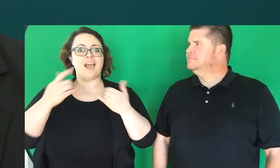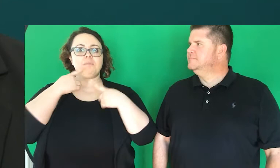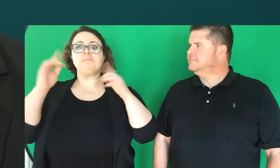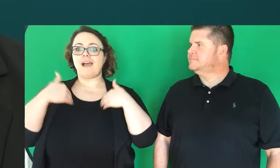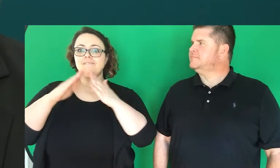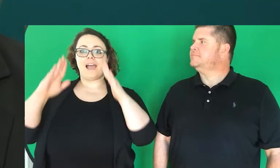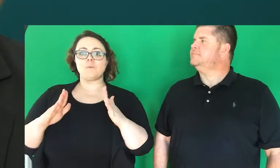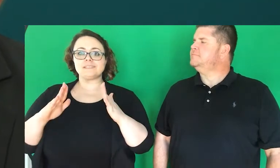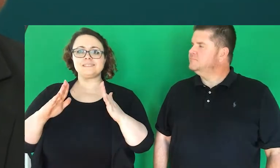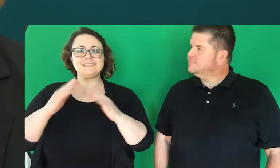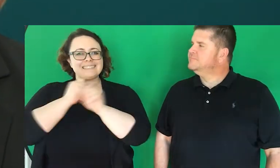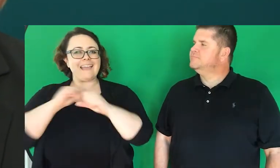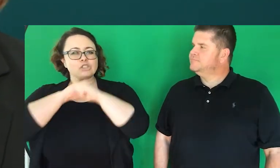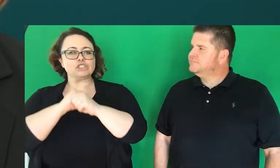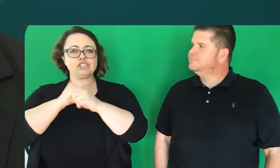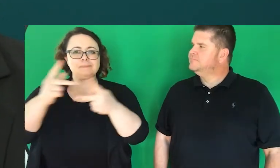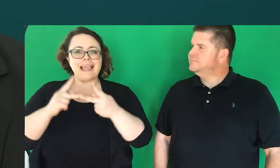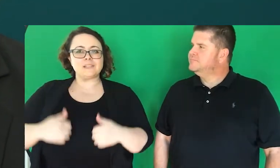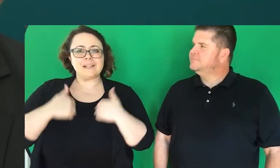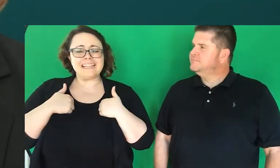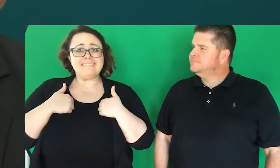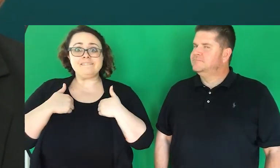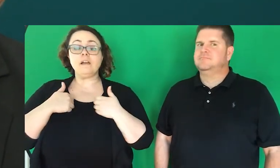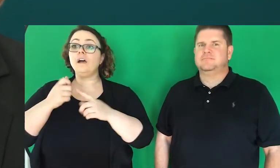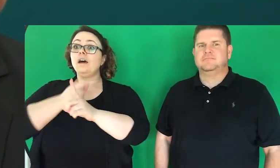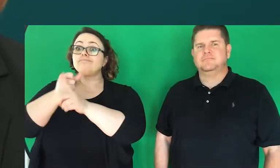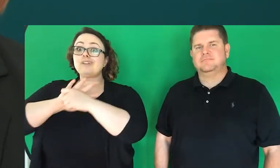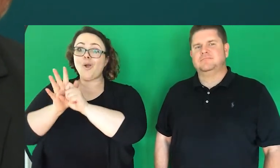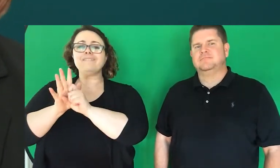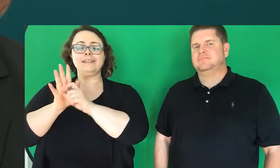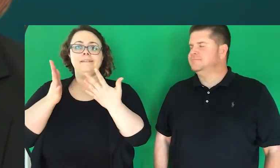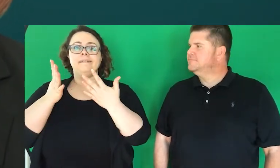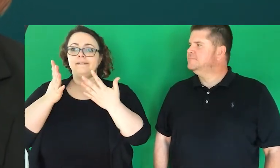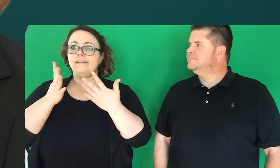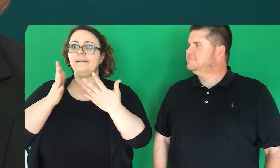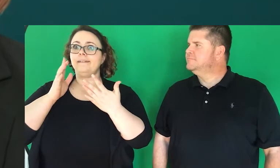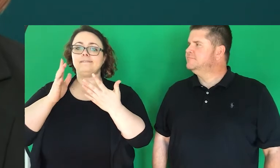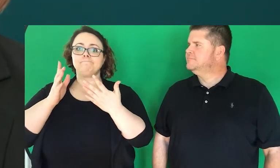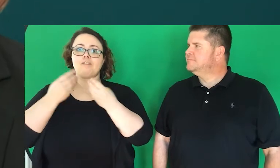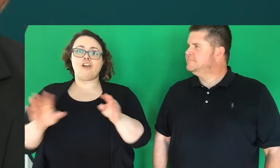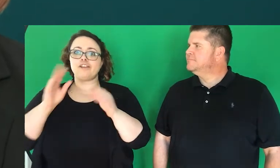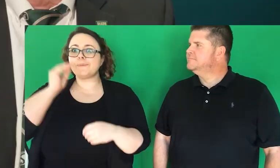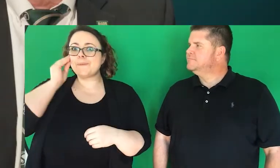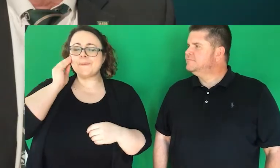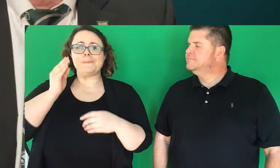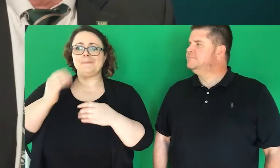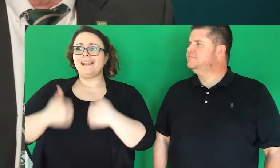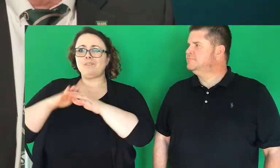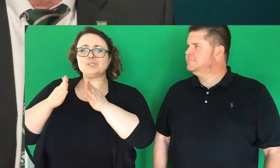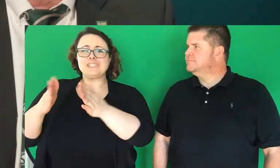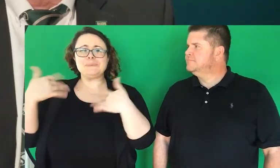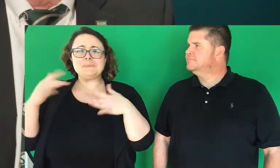housed now in safe, secure housing. These students found themselves on the streets through no fault of their own during the pandemic. So